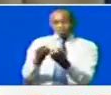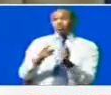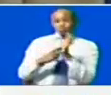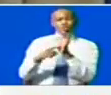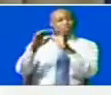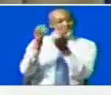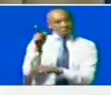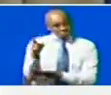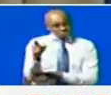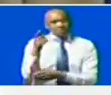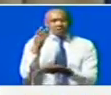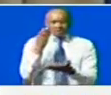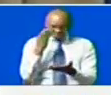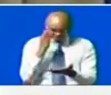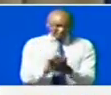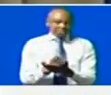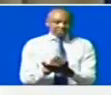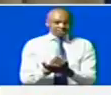indeed we